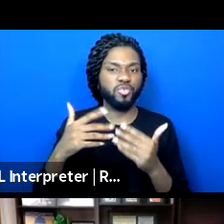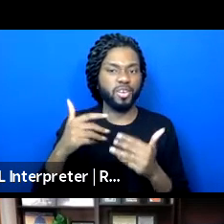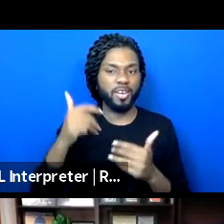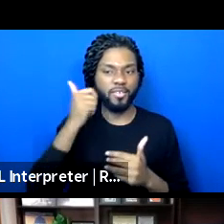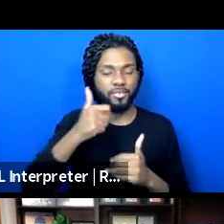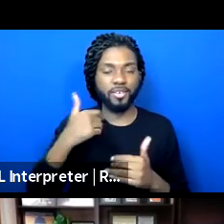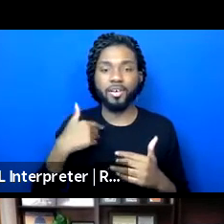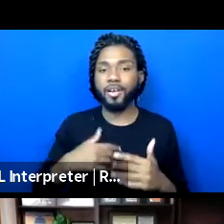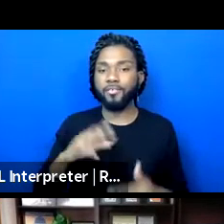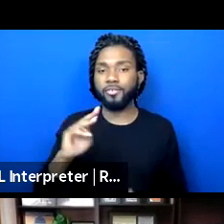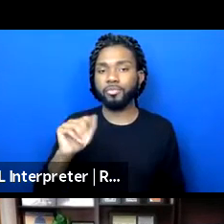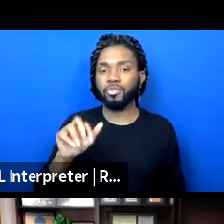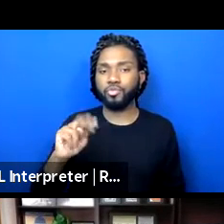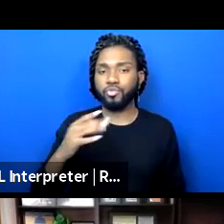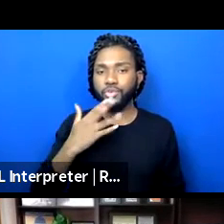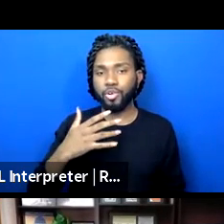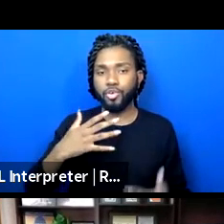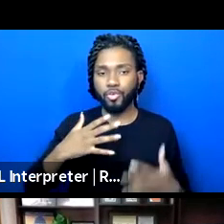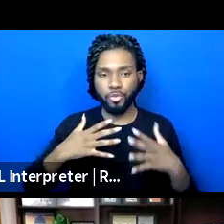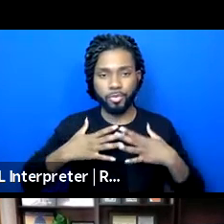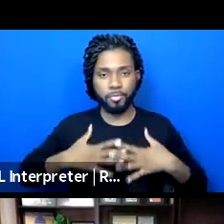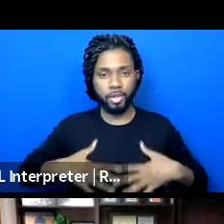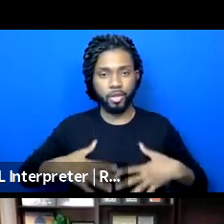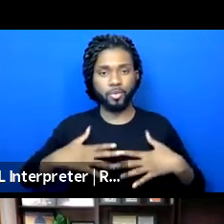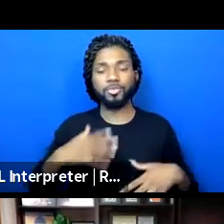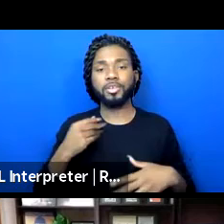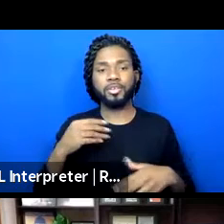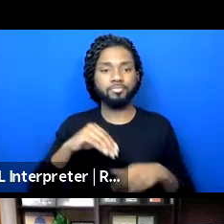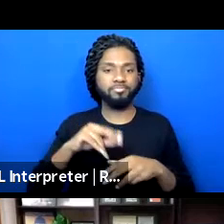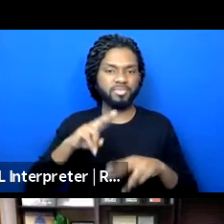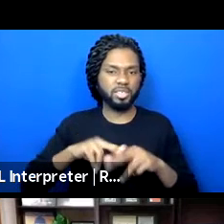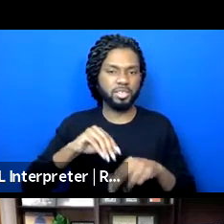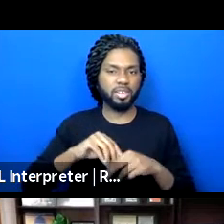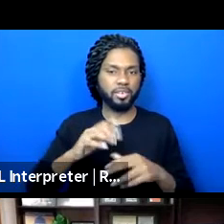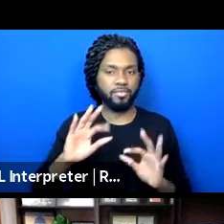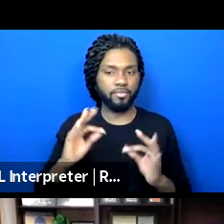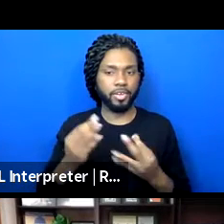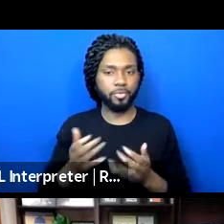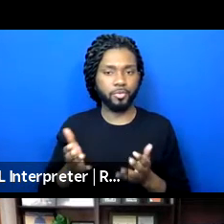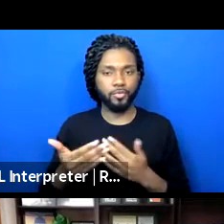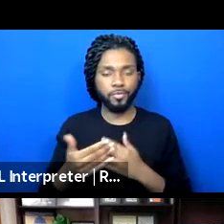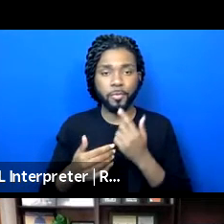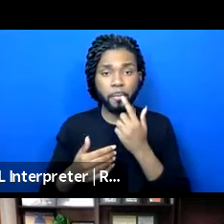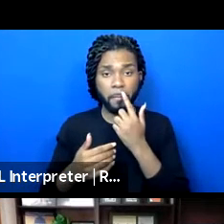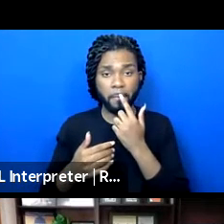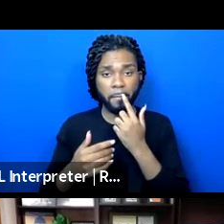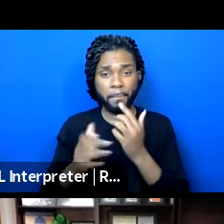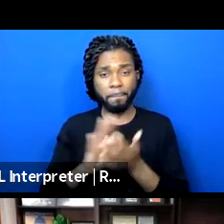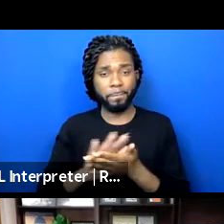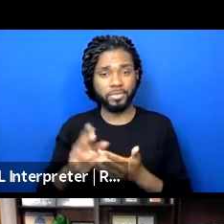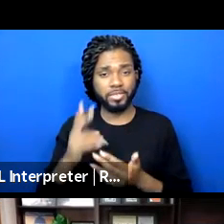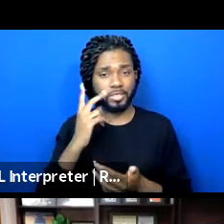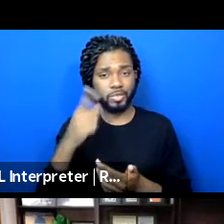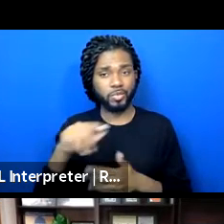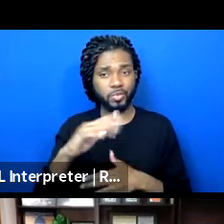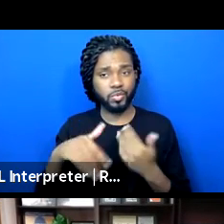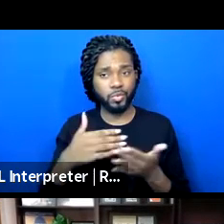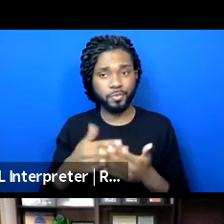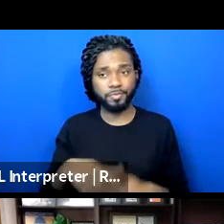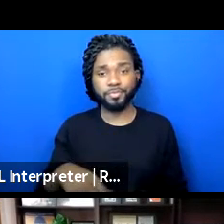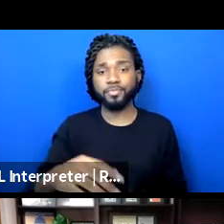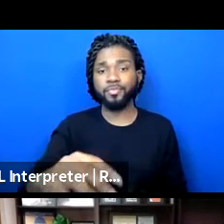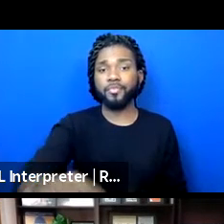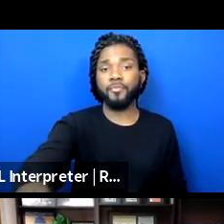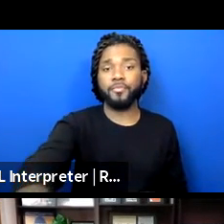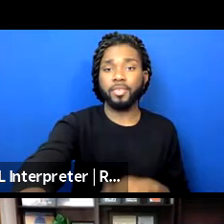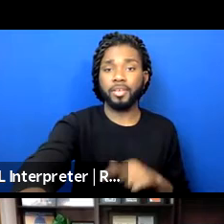wearing a maroon colored blouse and I'm in my family room. Nice to see you all. This is a